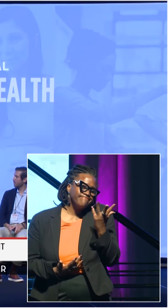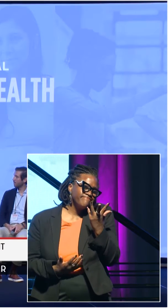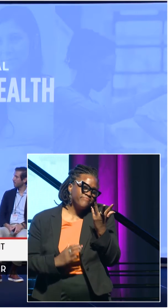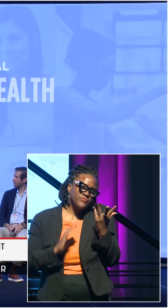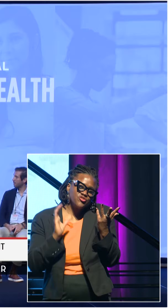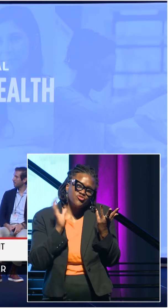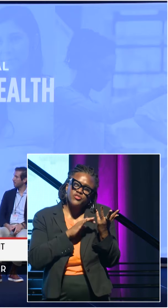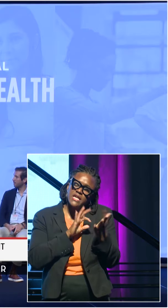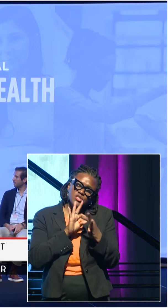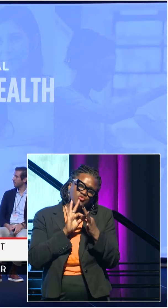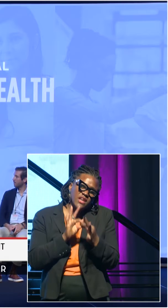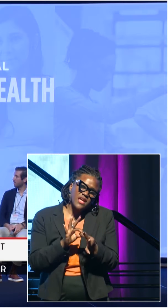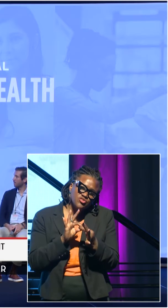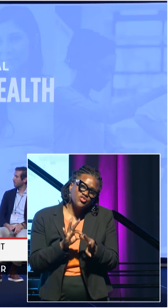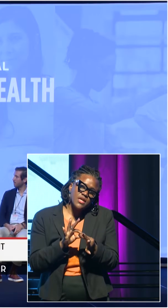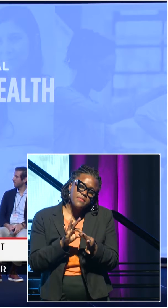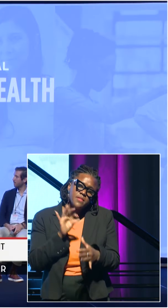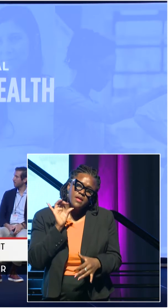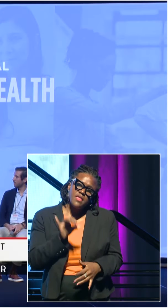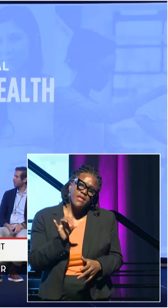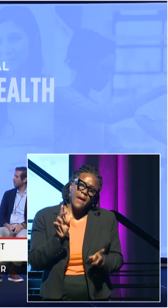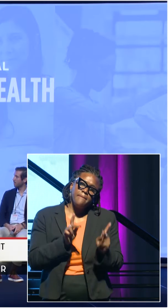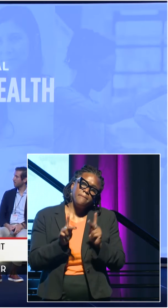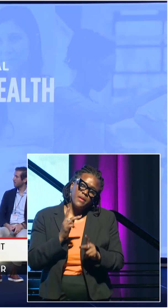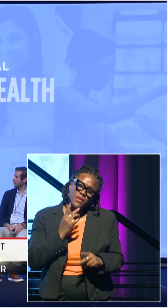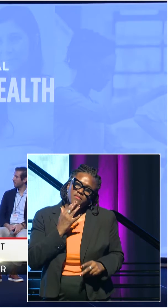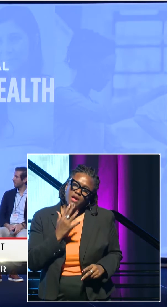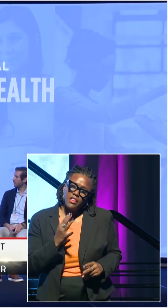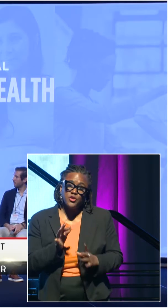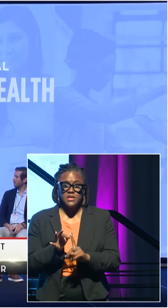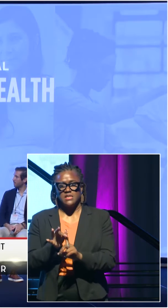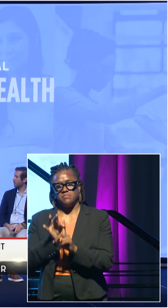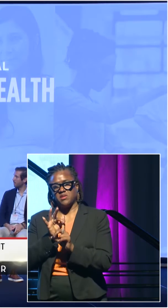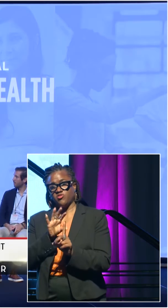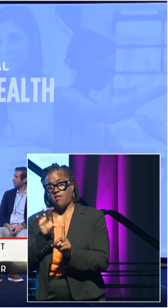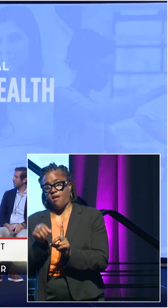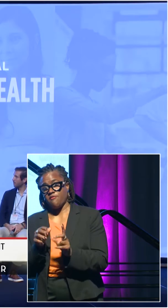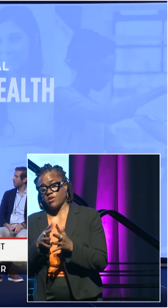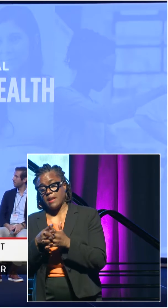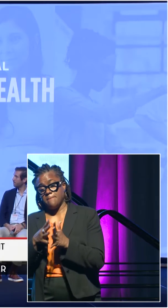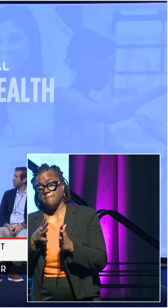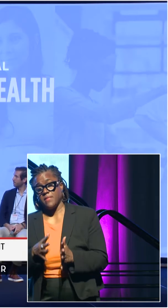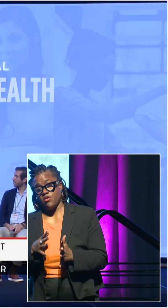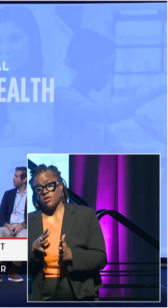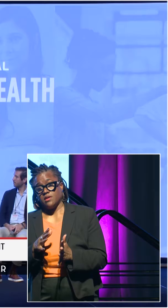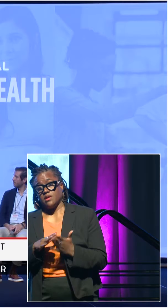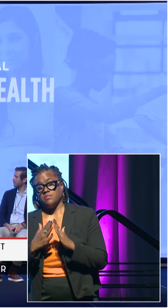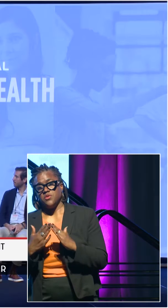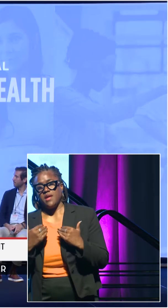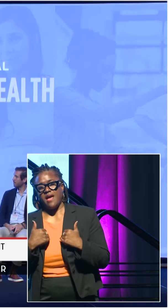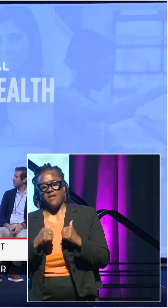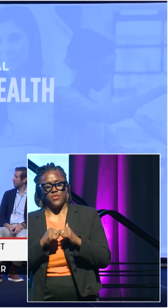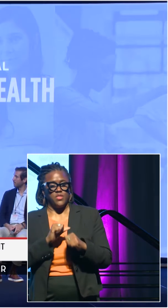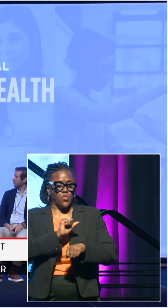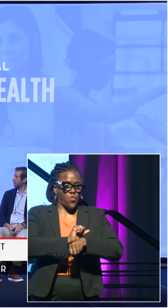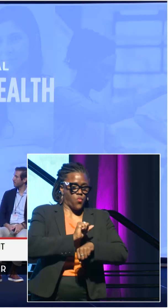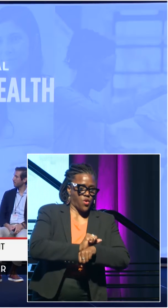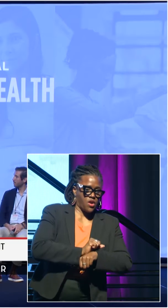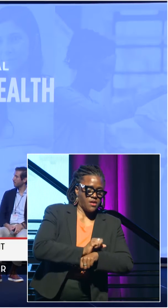strange relationship that people of color, especially the African American community, has with work and